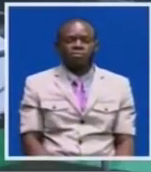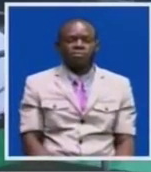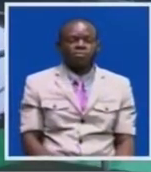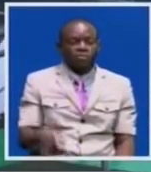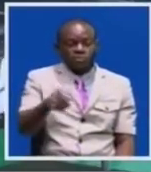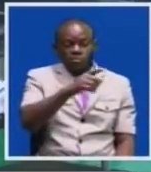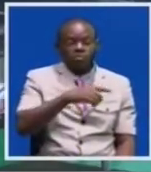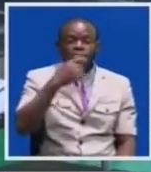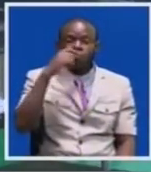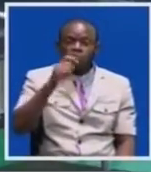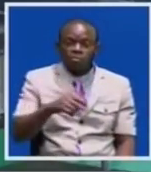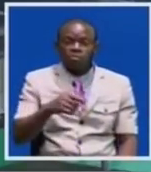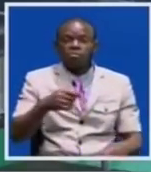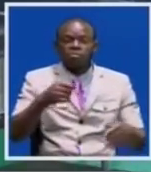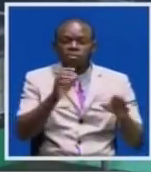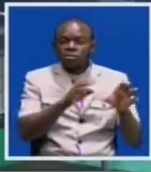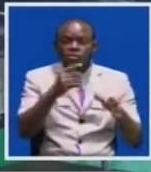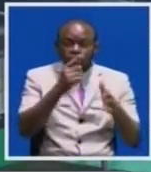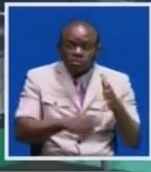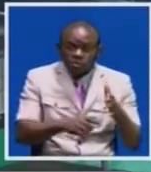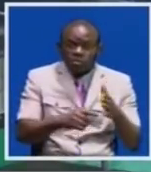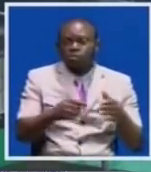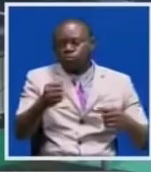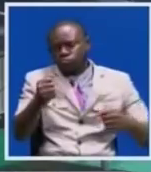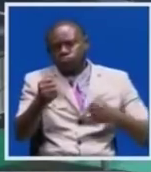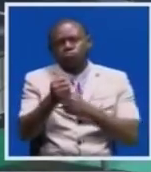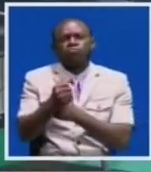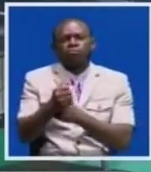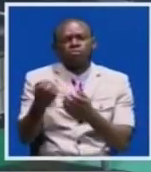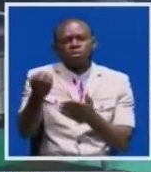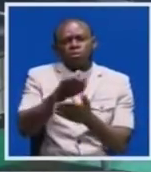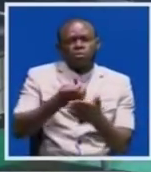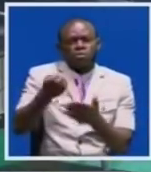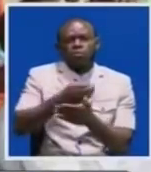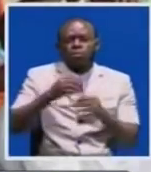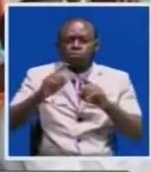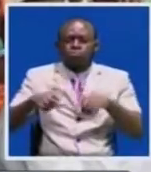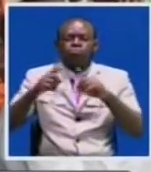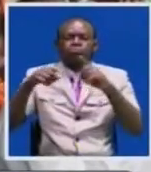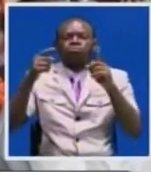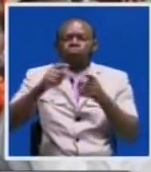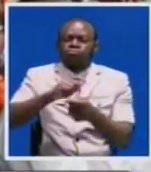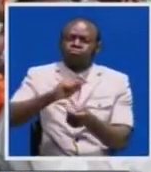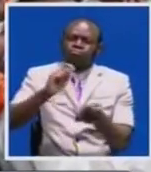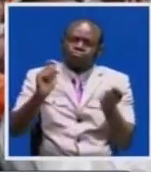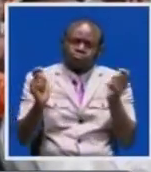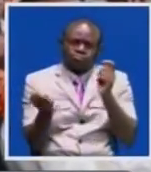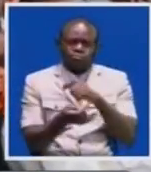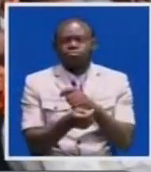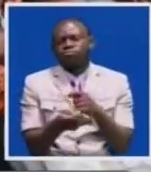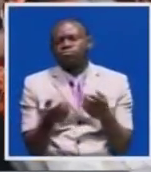for economic emancipation, economic transformation, embraced